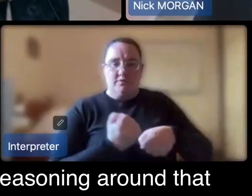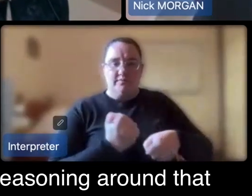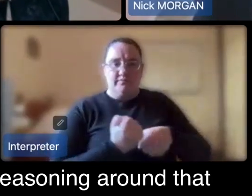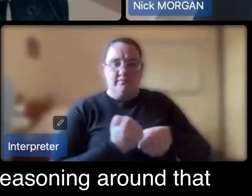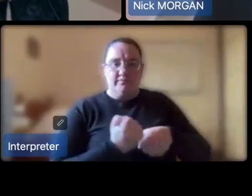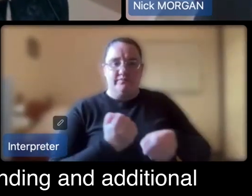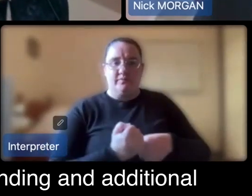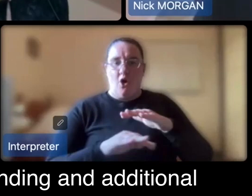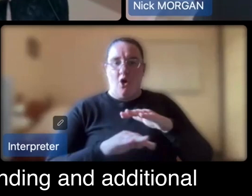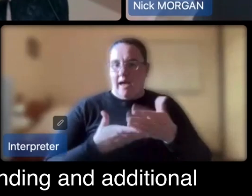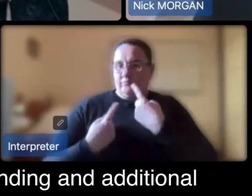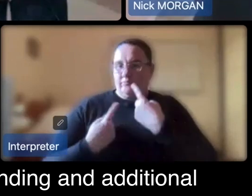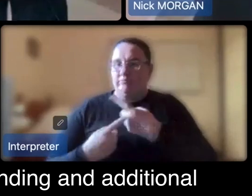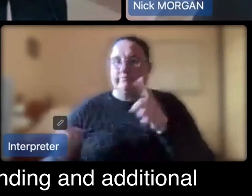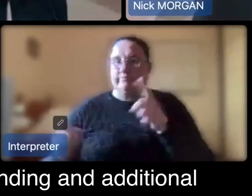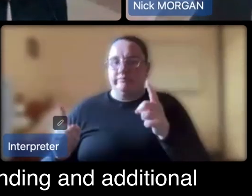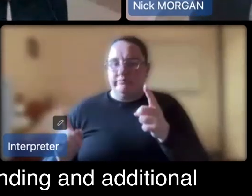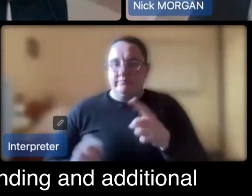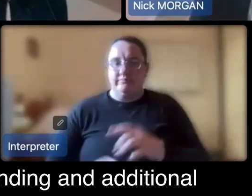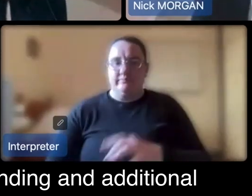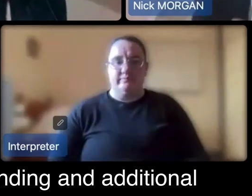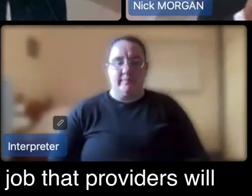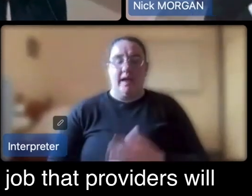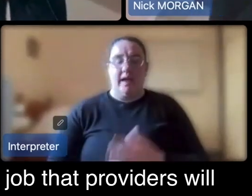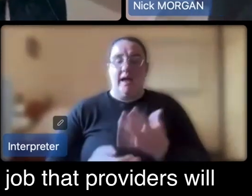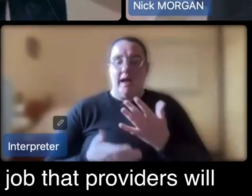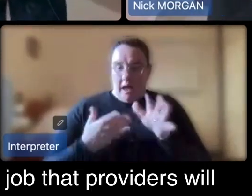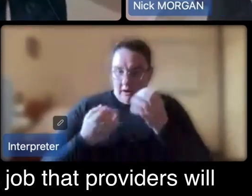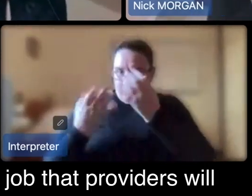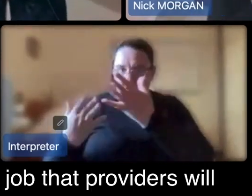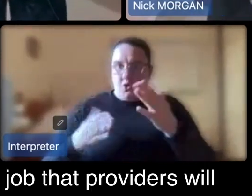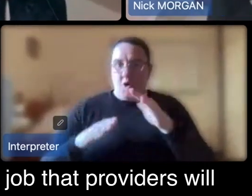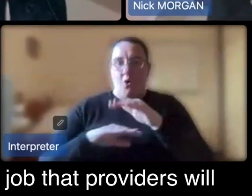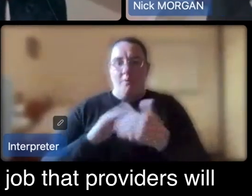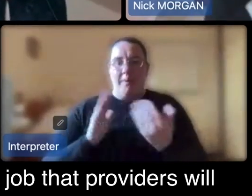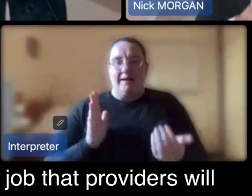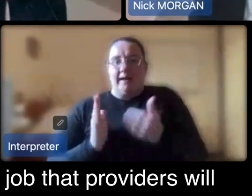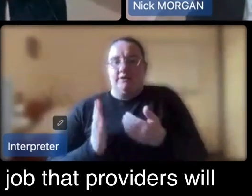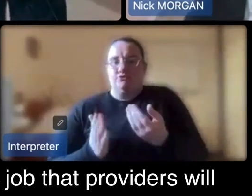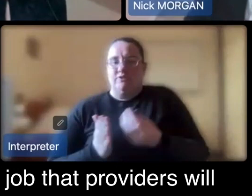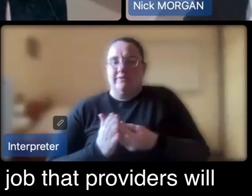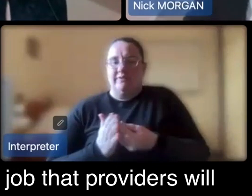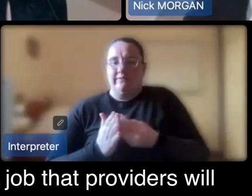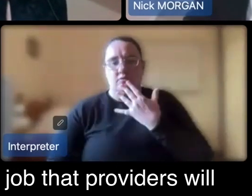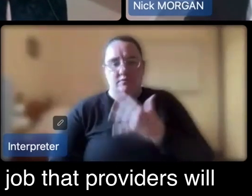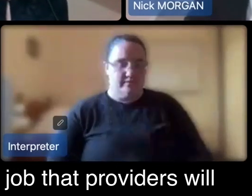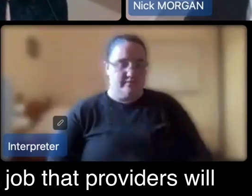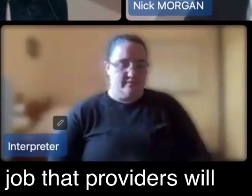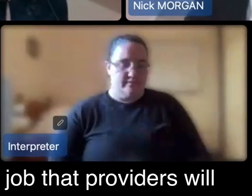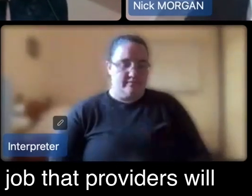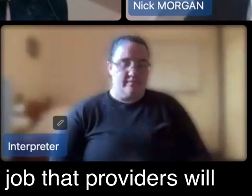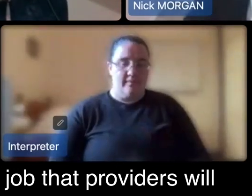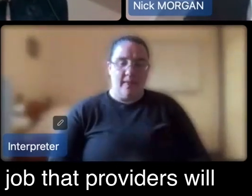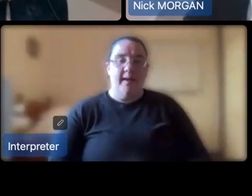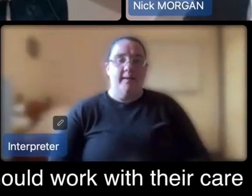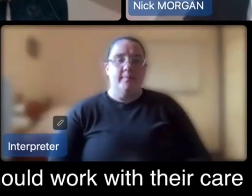those that particular additional funding and additional costs. But yeah, we agree